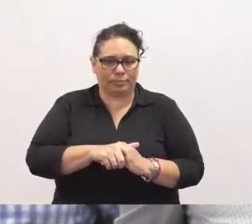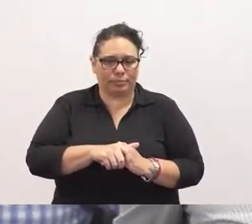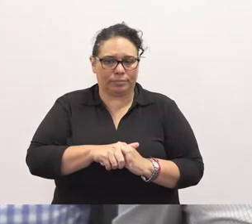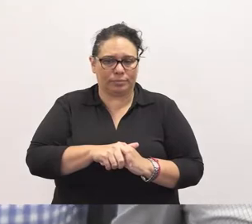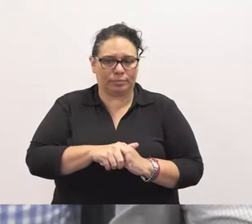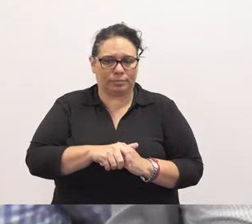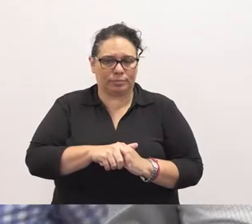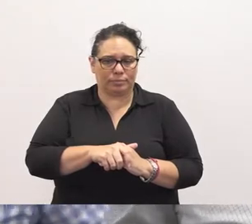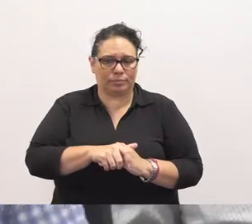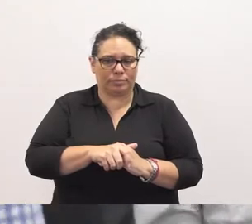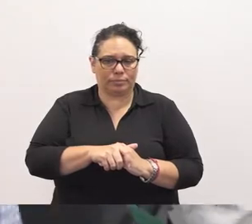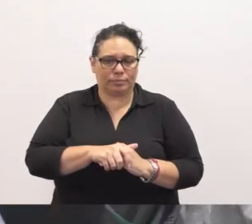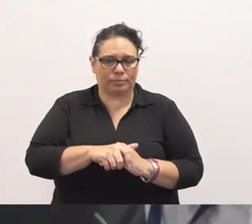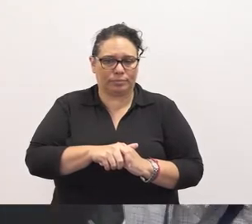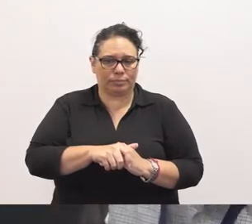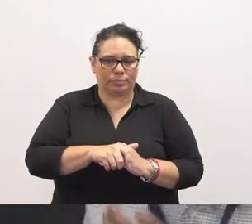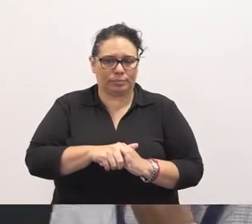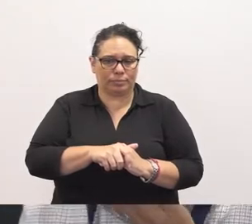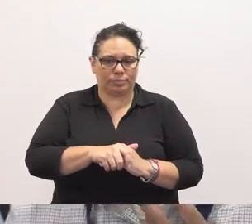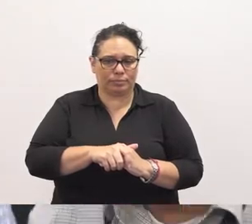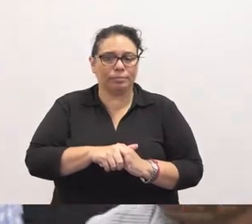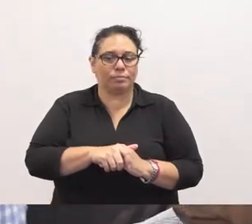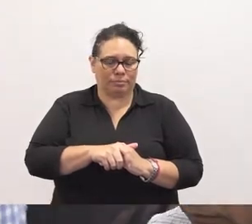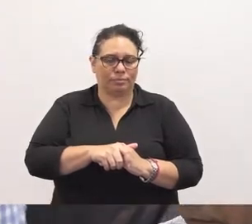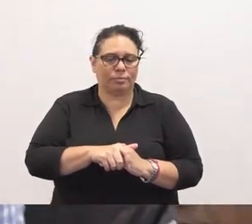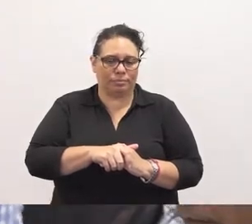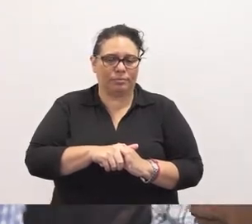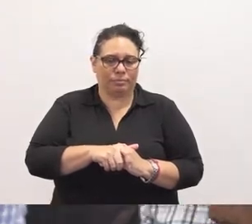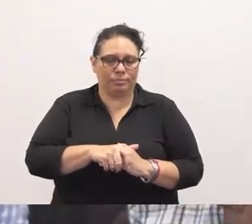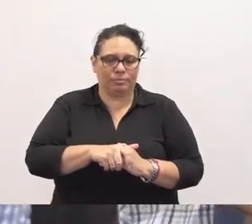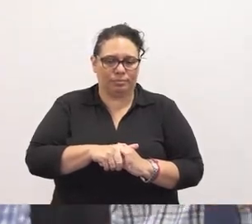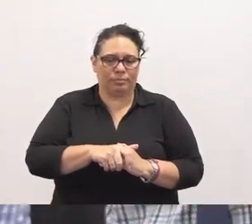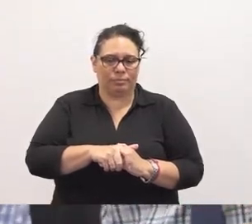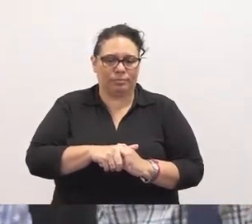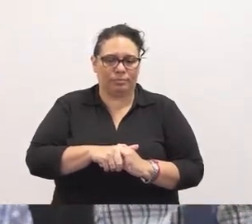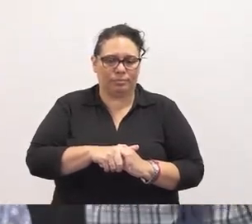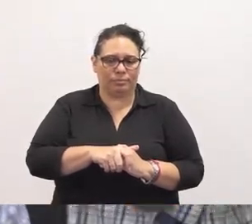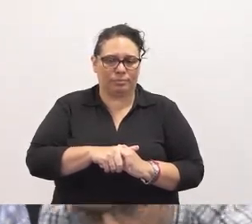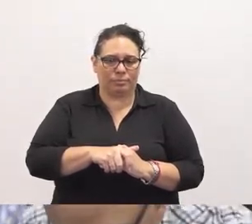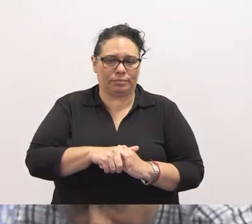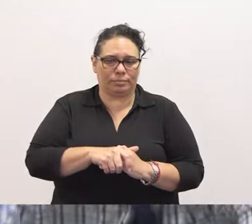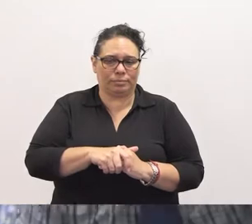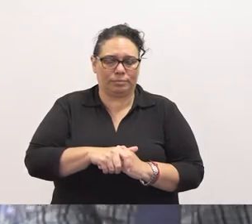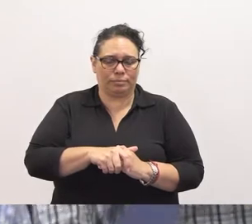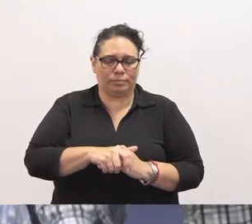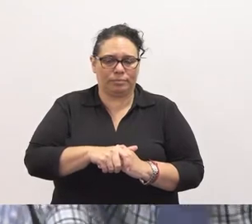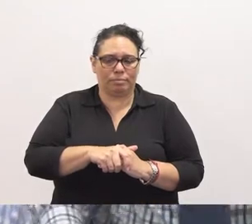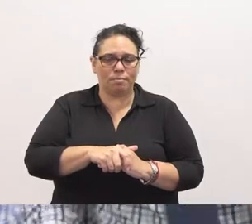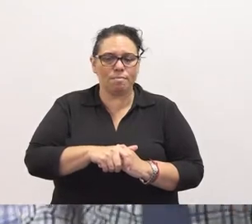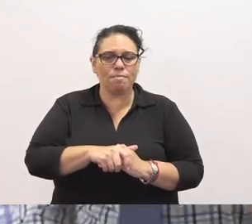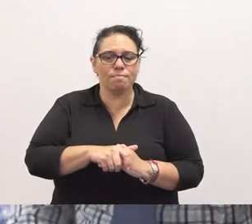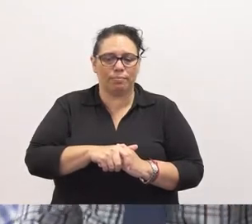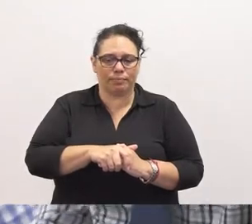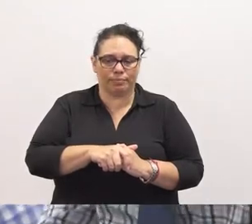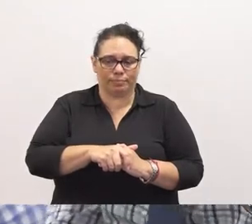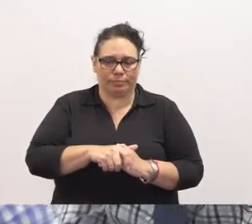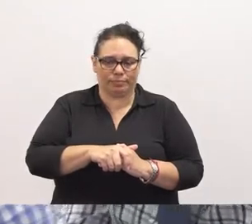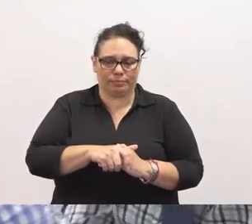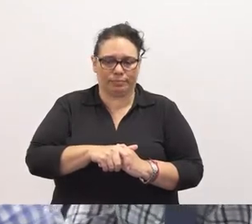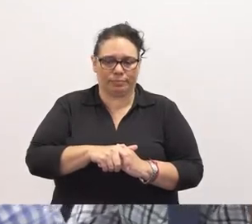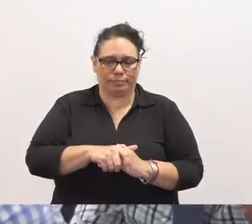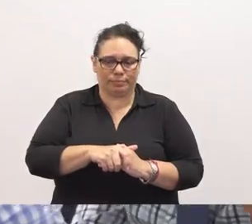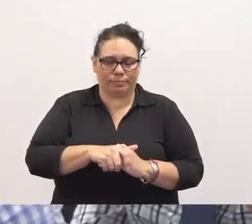Khnyom chmo pu swachana chie samachik sakum khmae khnyom chie ataita chun rong